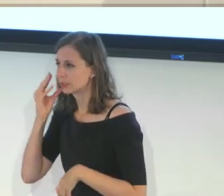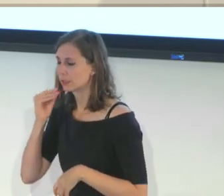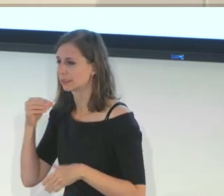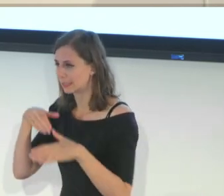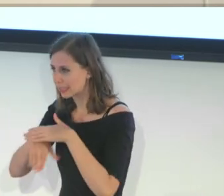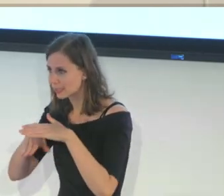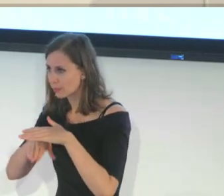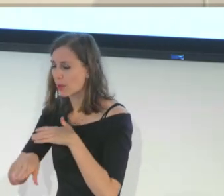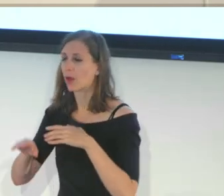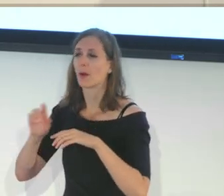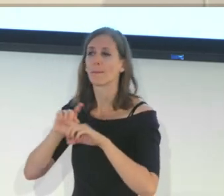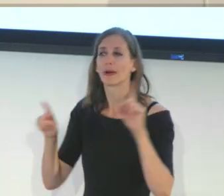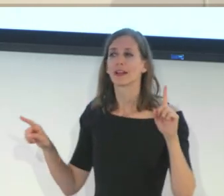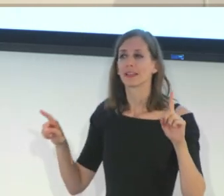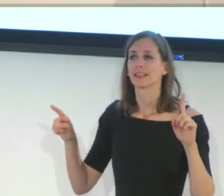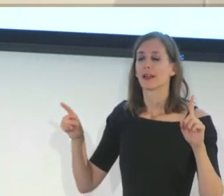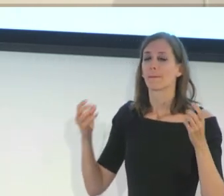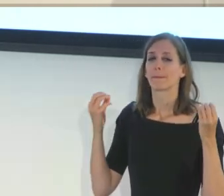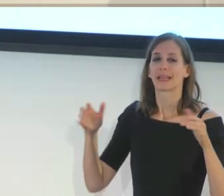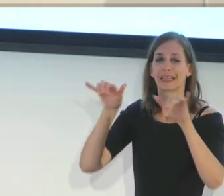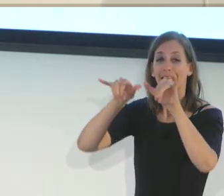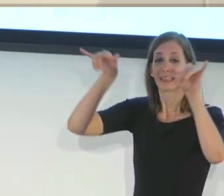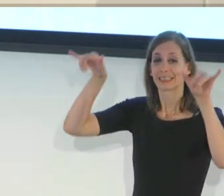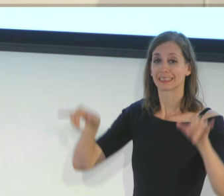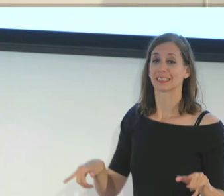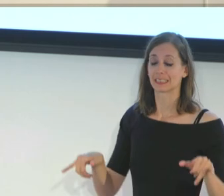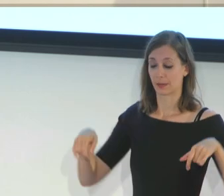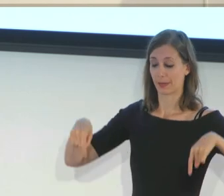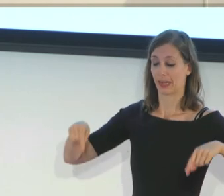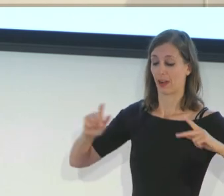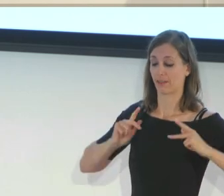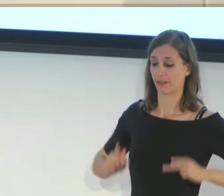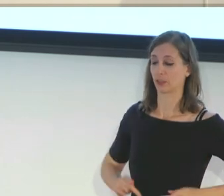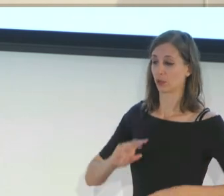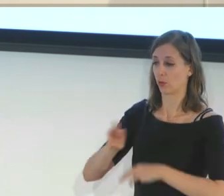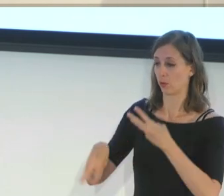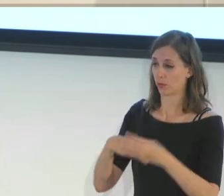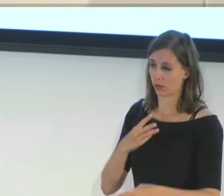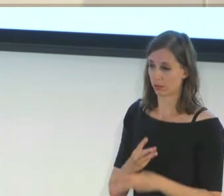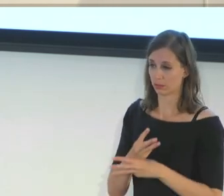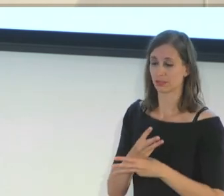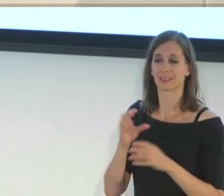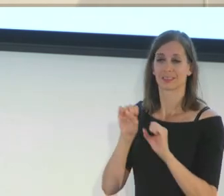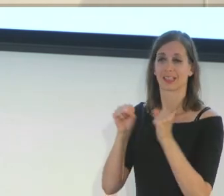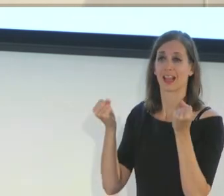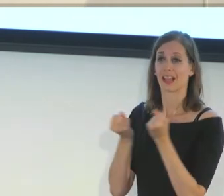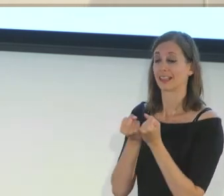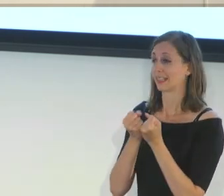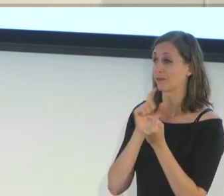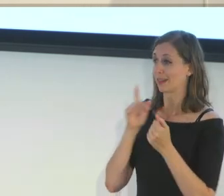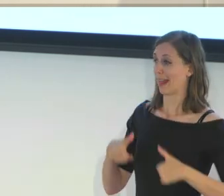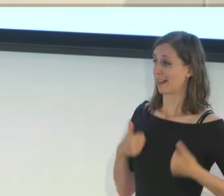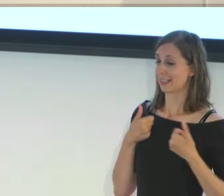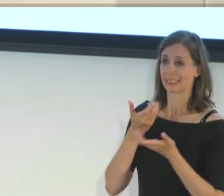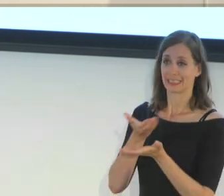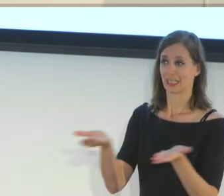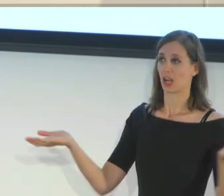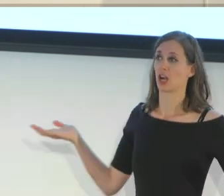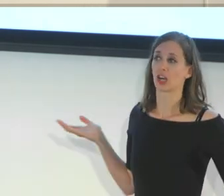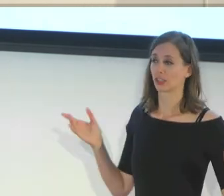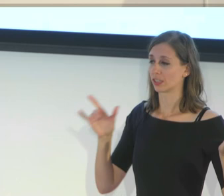because so many of the systems in our physical world and our societal reality are not